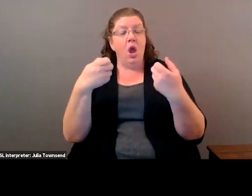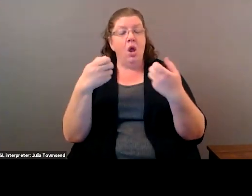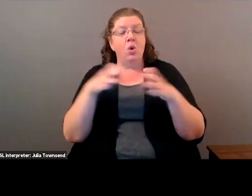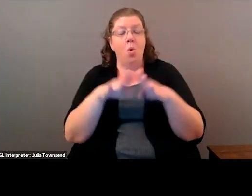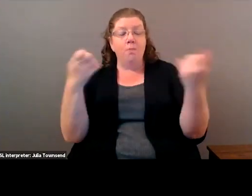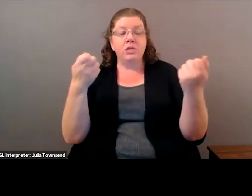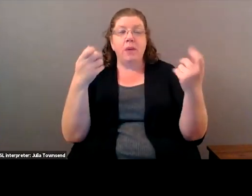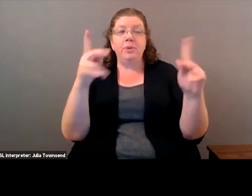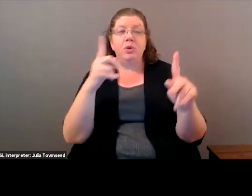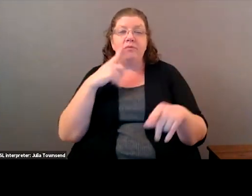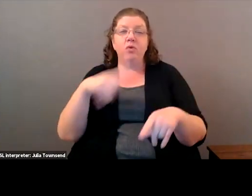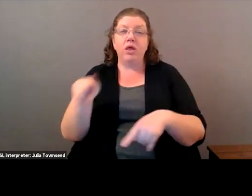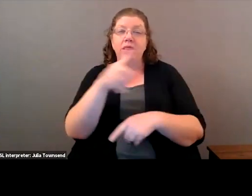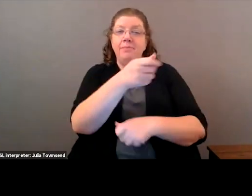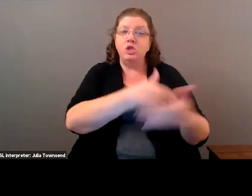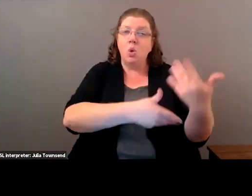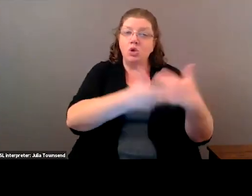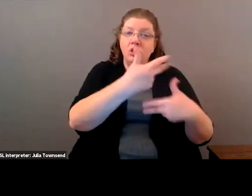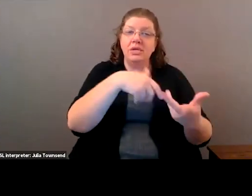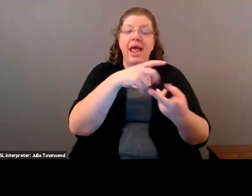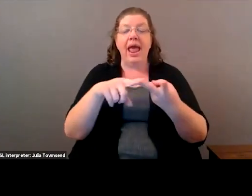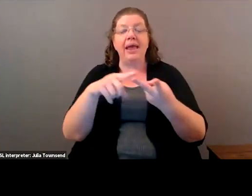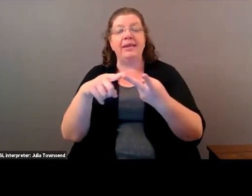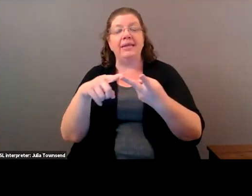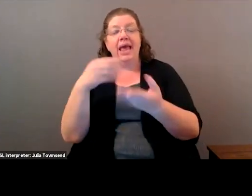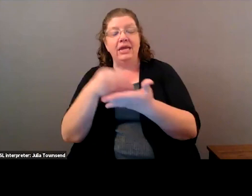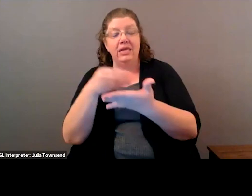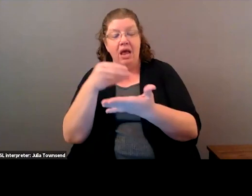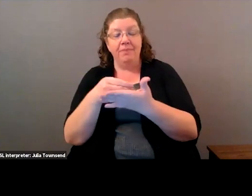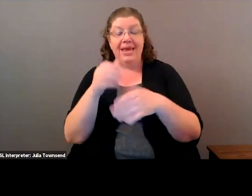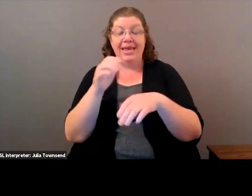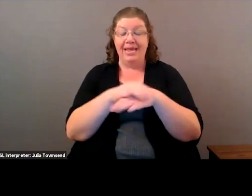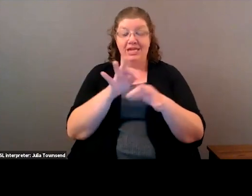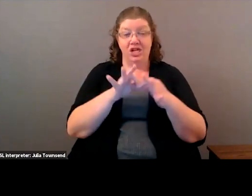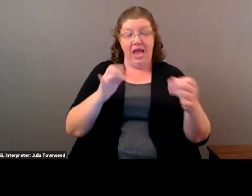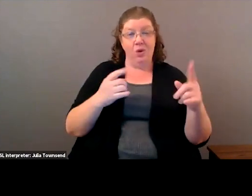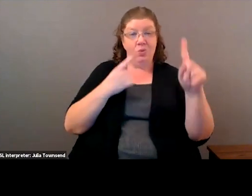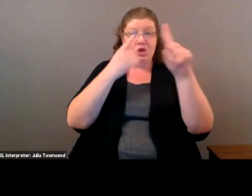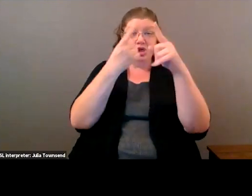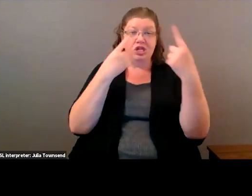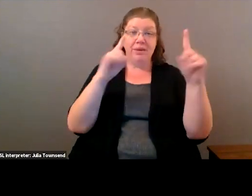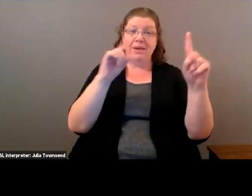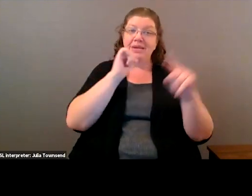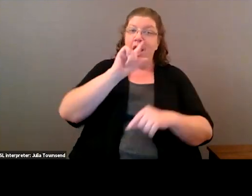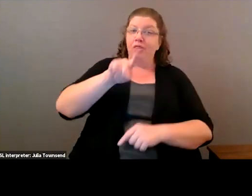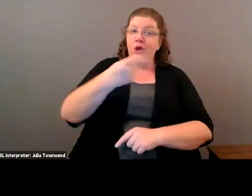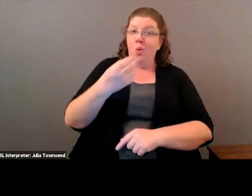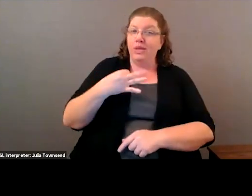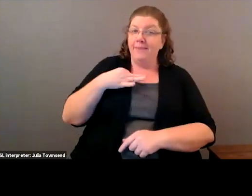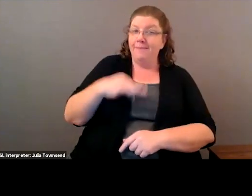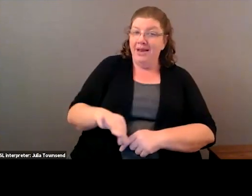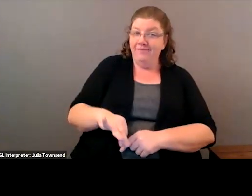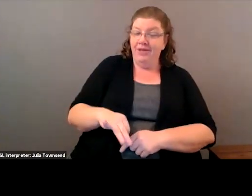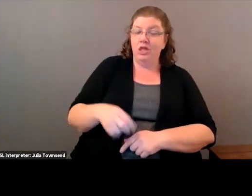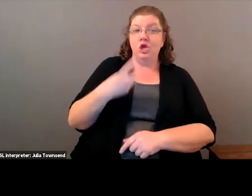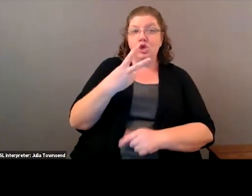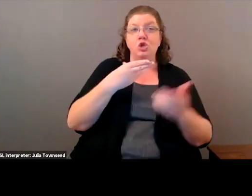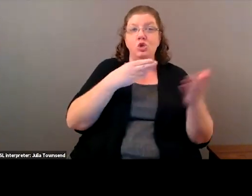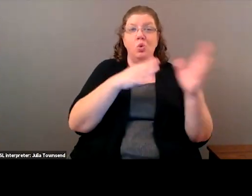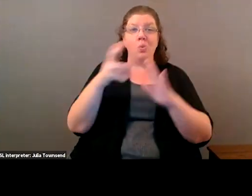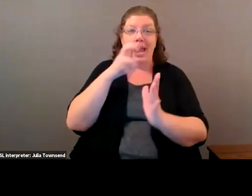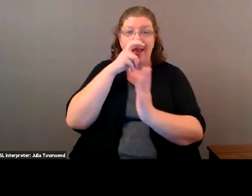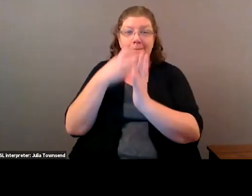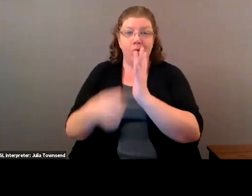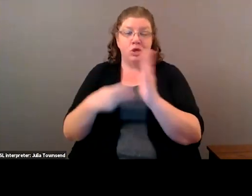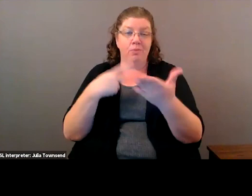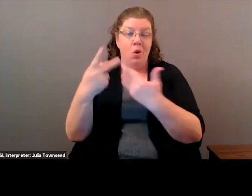students. Yet English language achievement is, of course, not the only benefit to two-way immersion programs. When